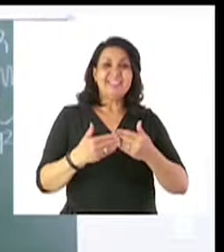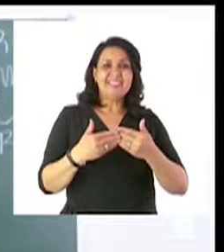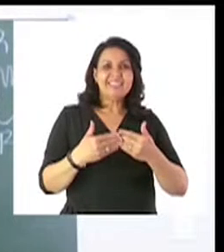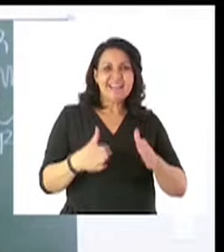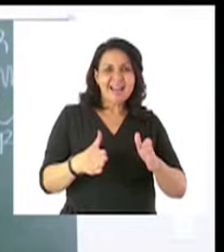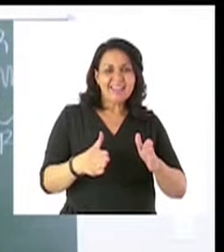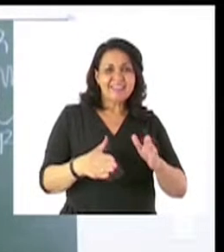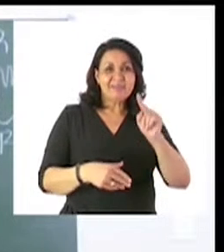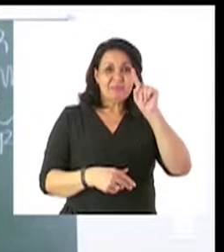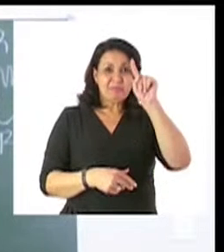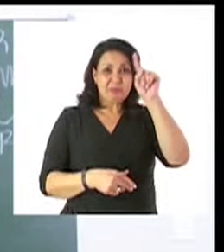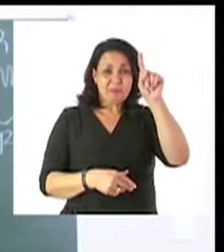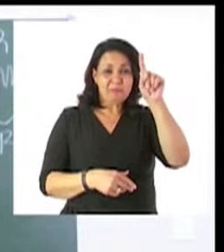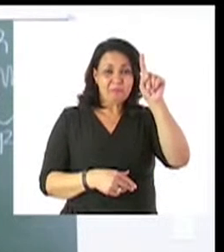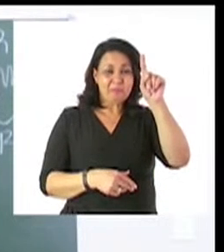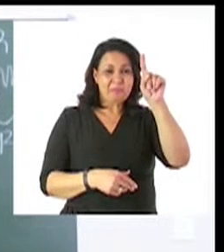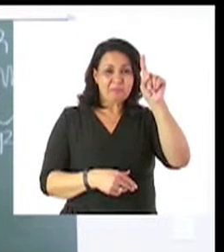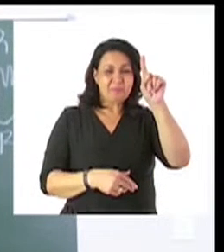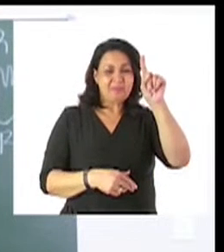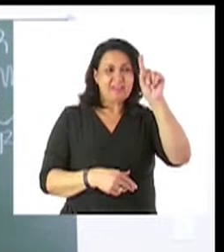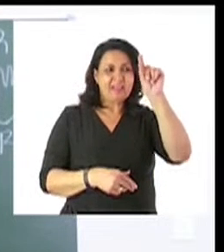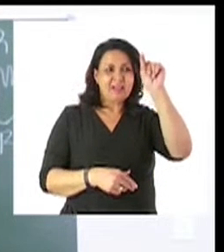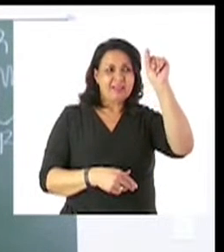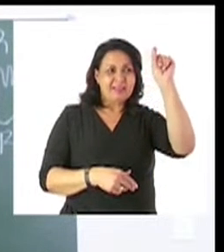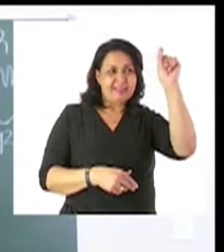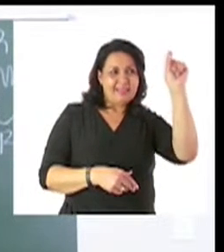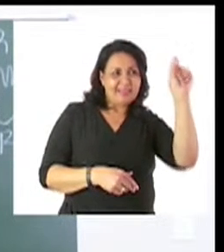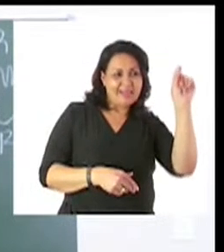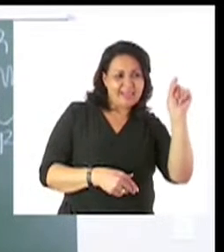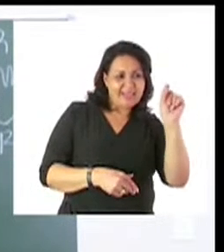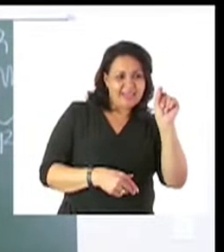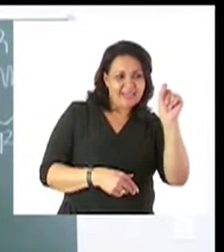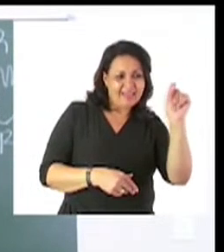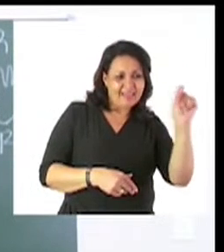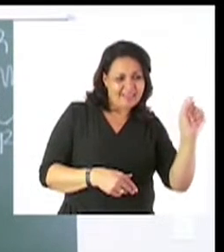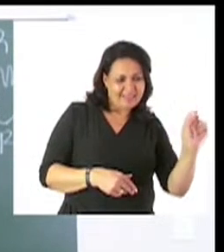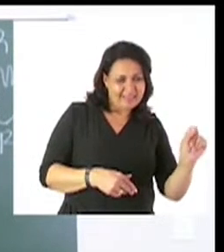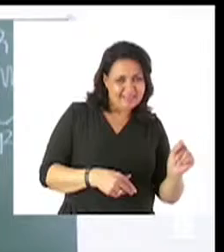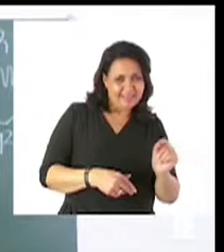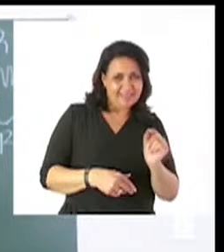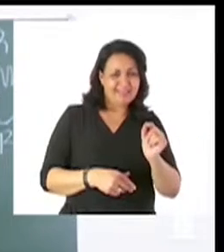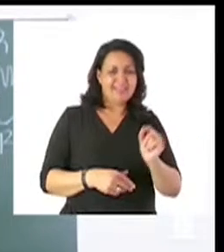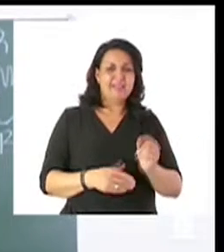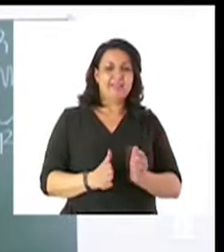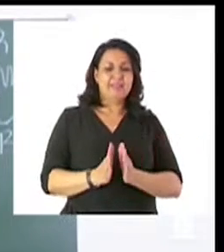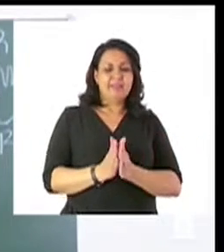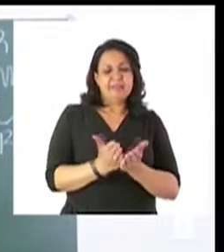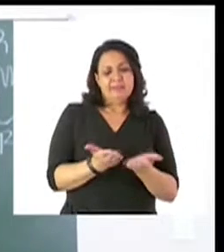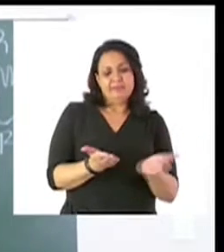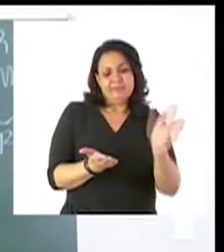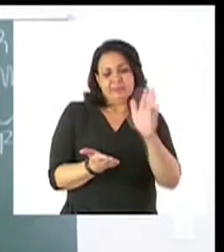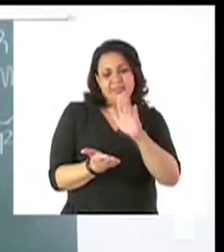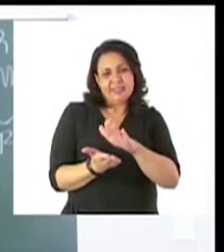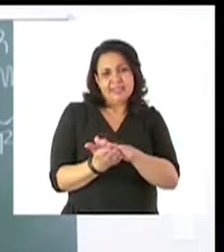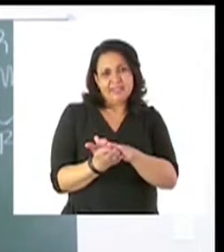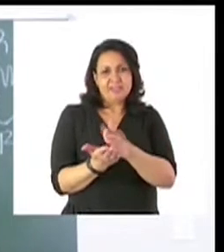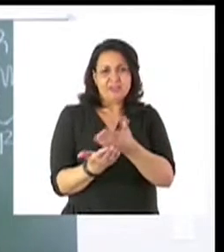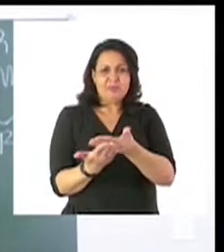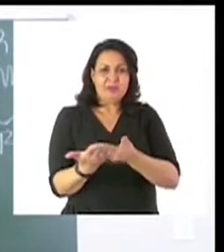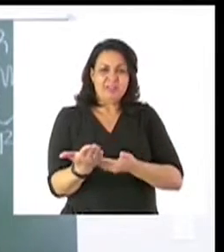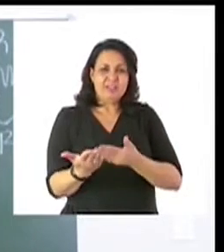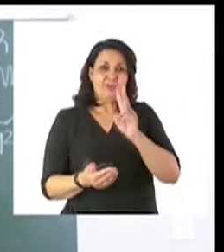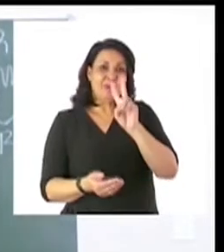at the top. That's how we form our number 3. Can we turn to page